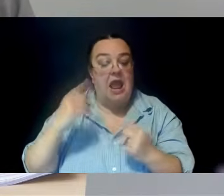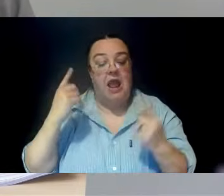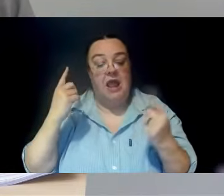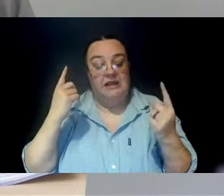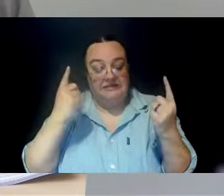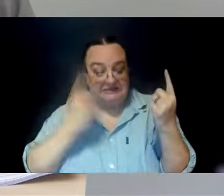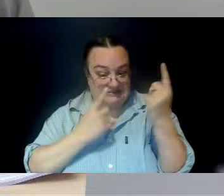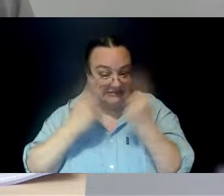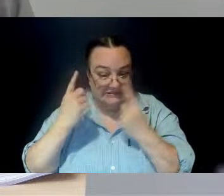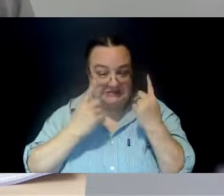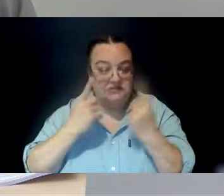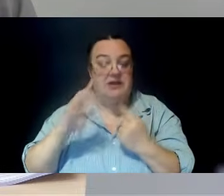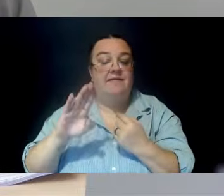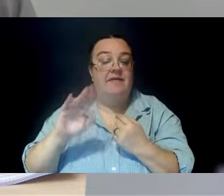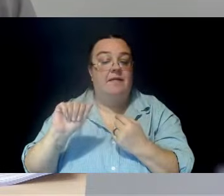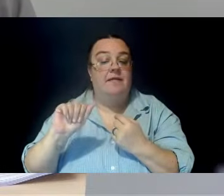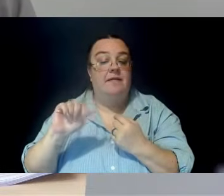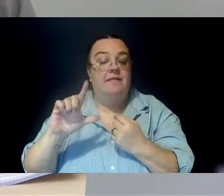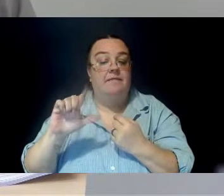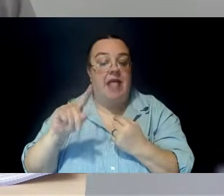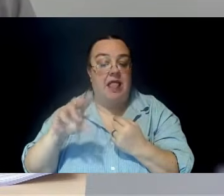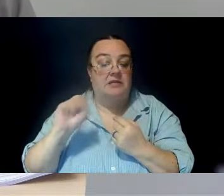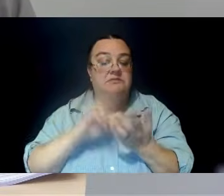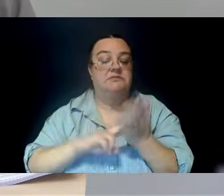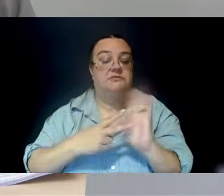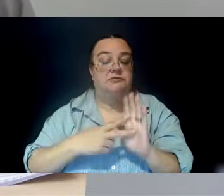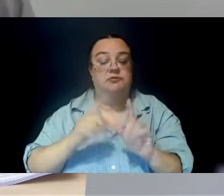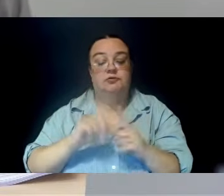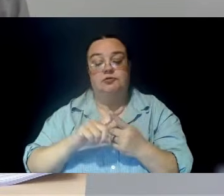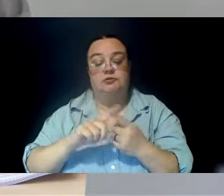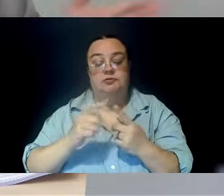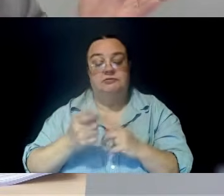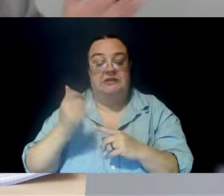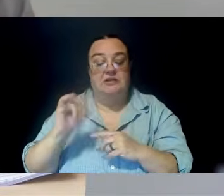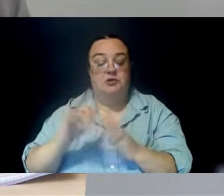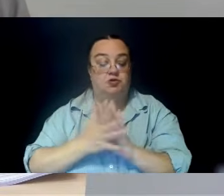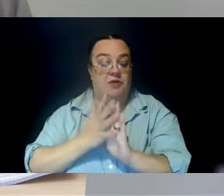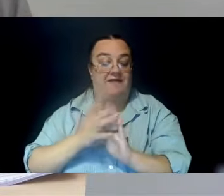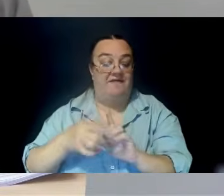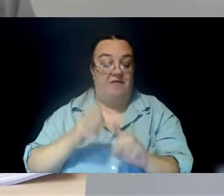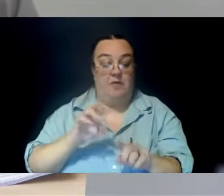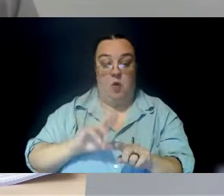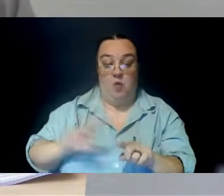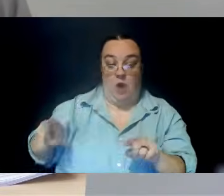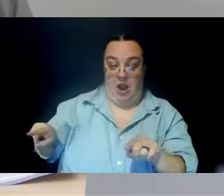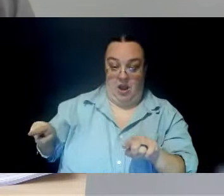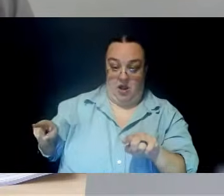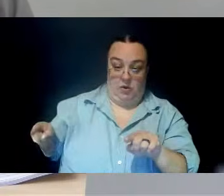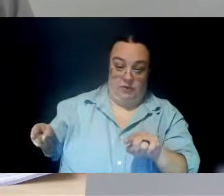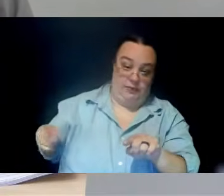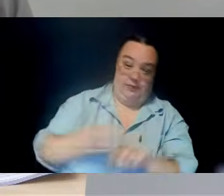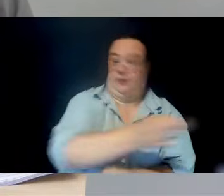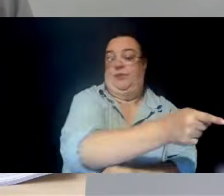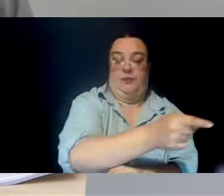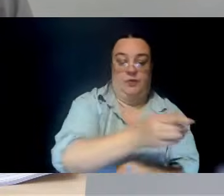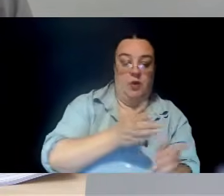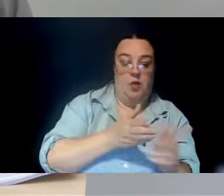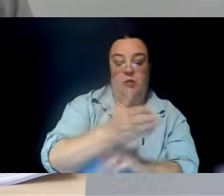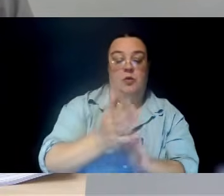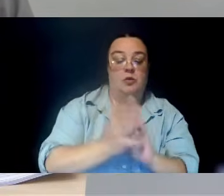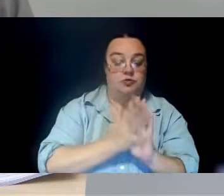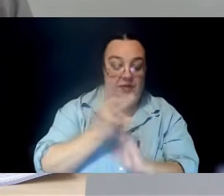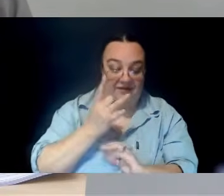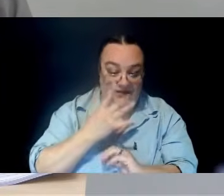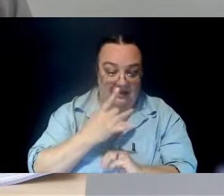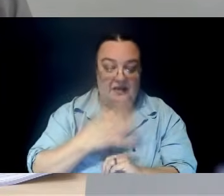to eliminate the traffic coming up the right-hand lane and then cutting across and going through that traffic signal. Power continues to